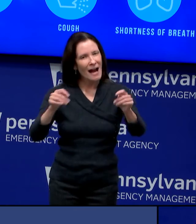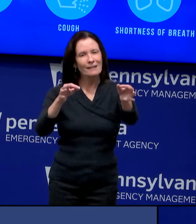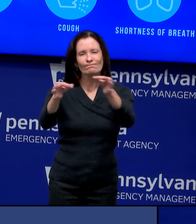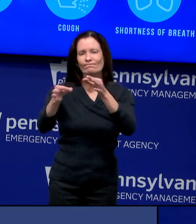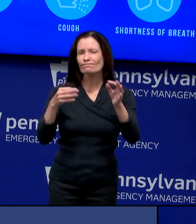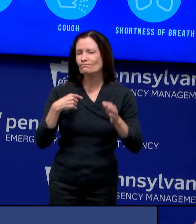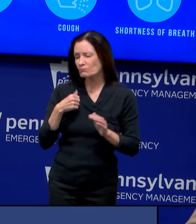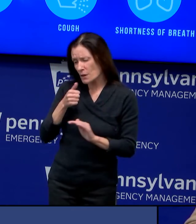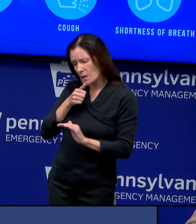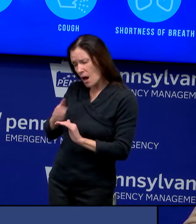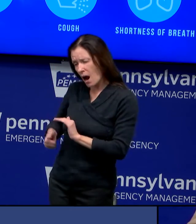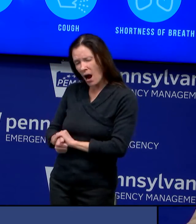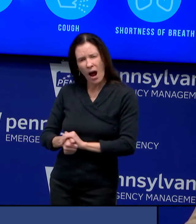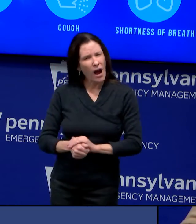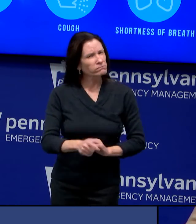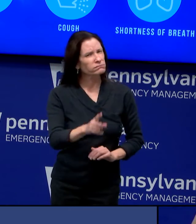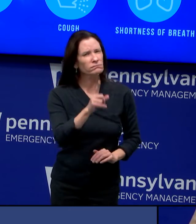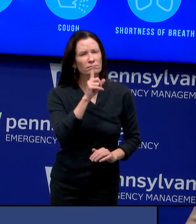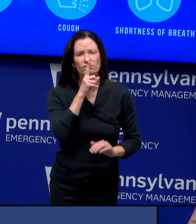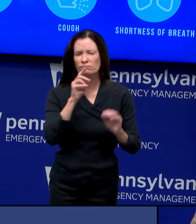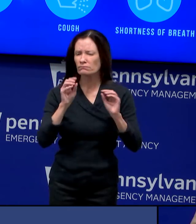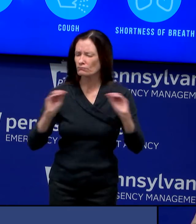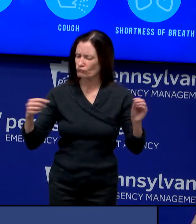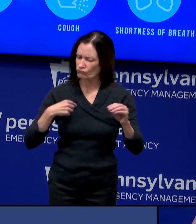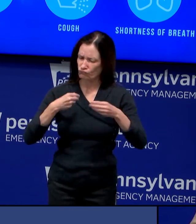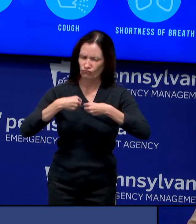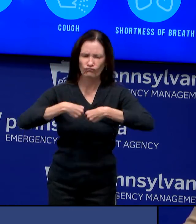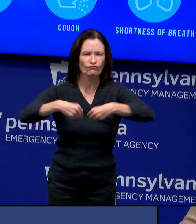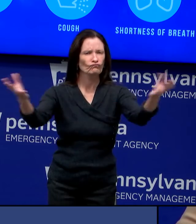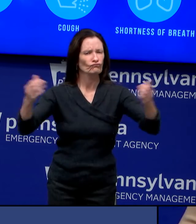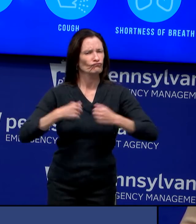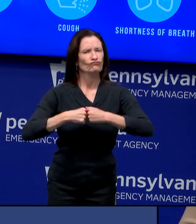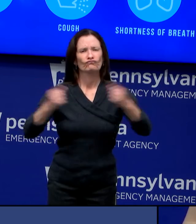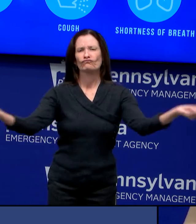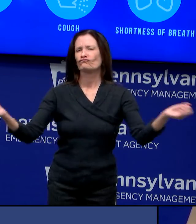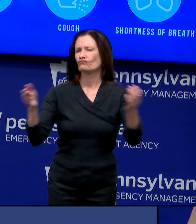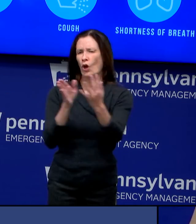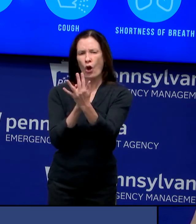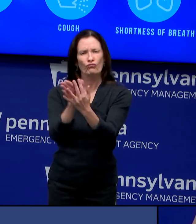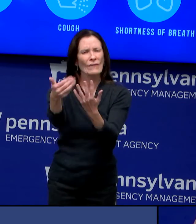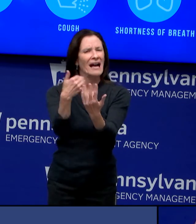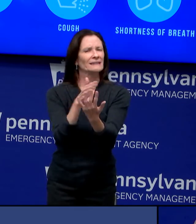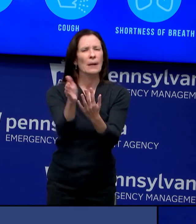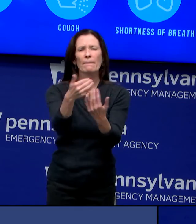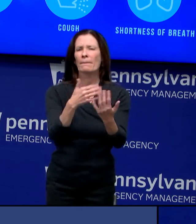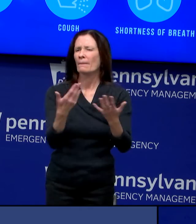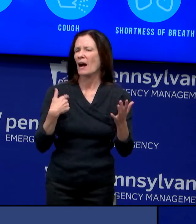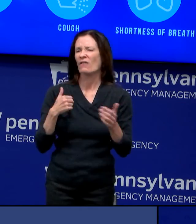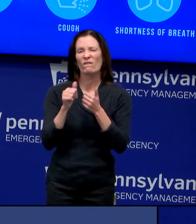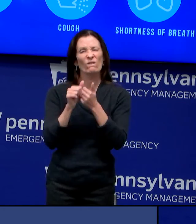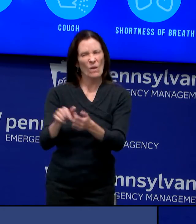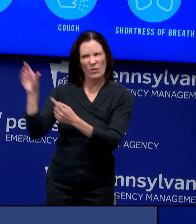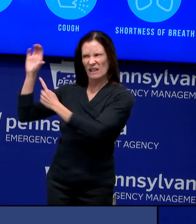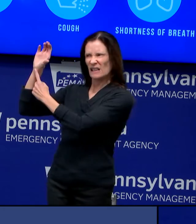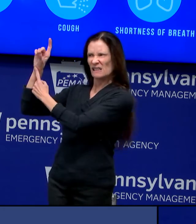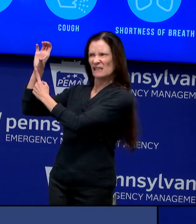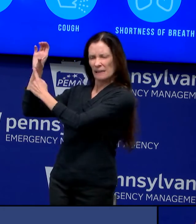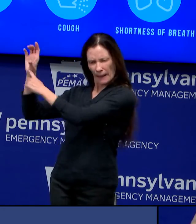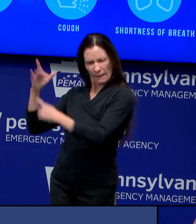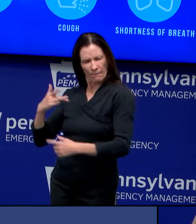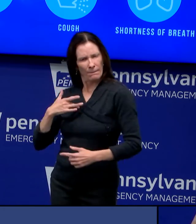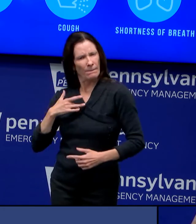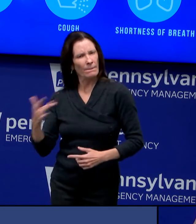That is a CDC standard. But, you know, in a global pandemic where we're having thousands of cases, it is really, really